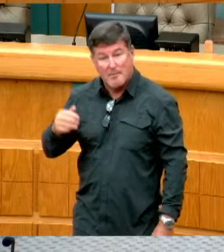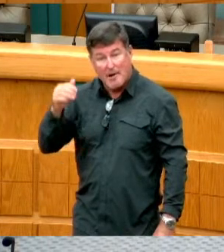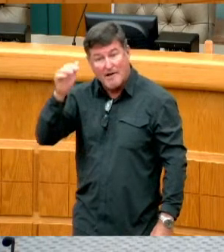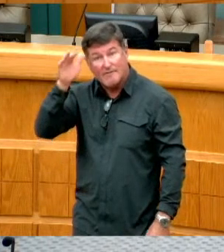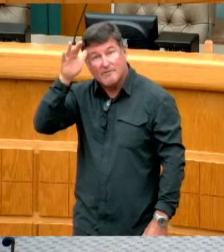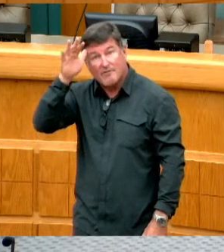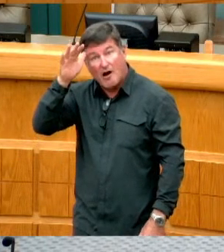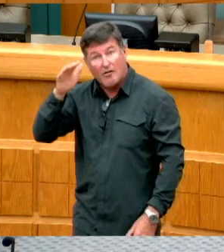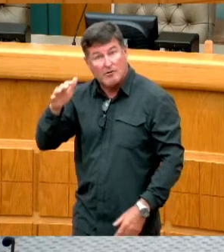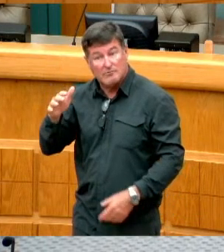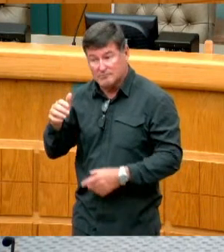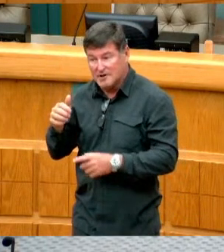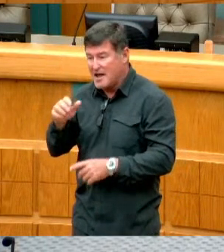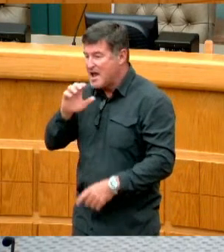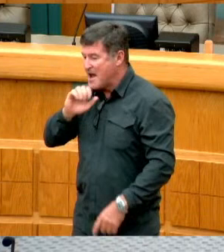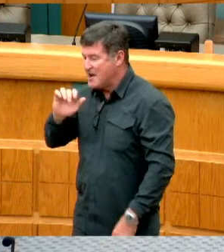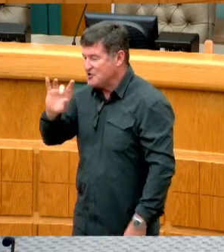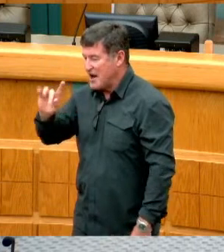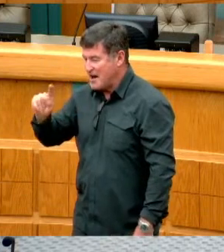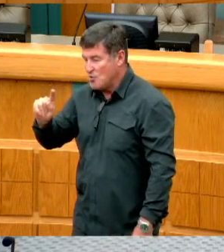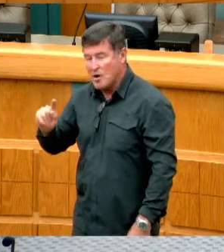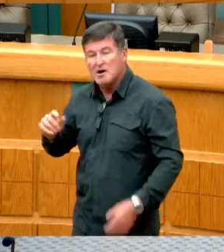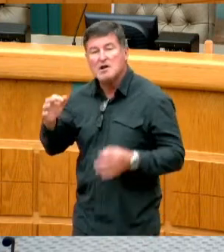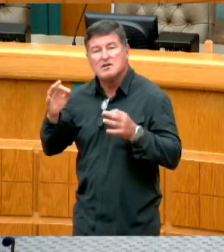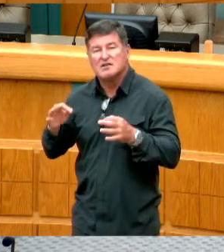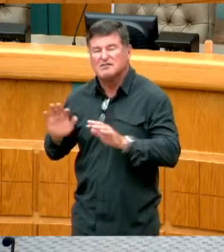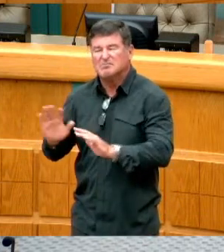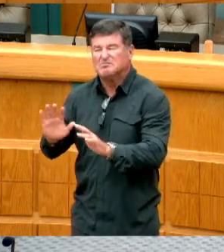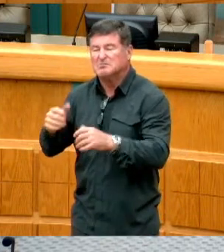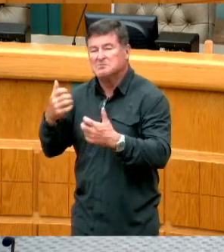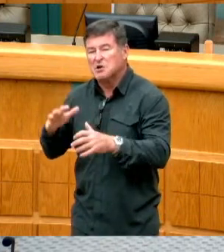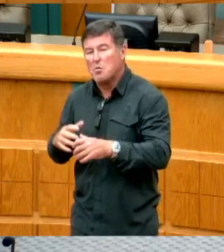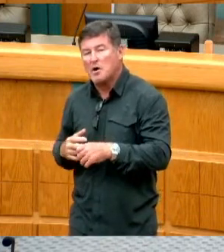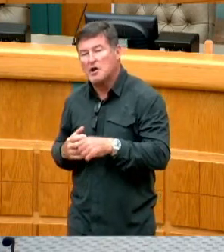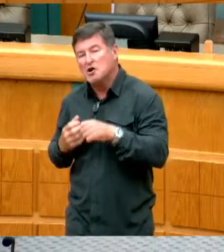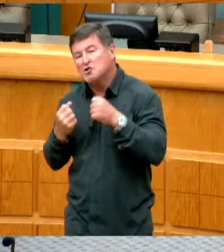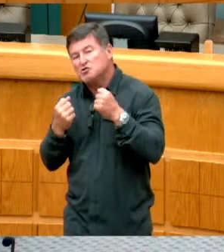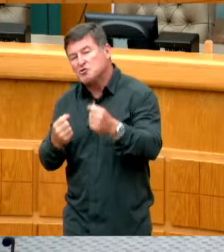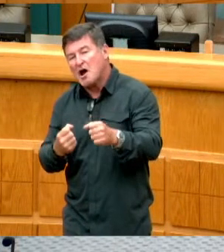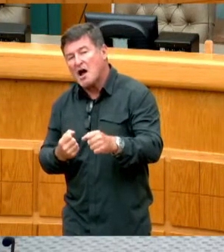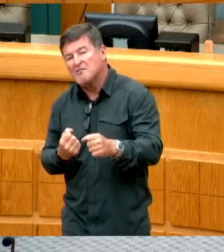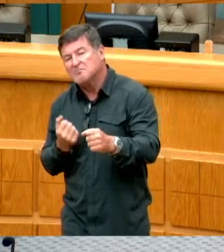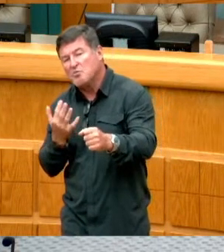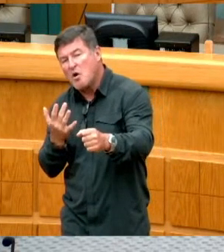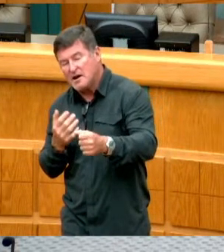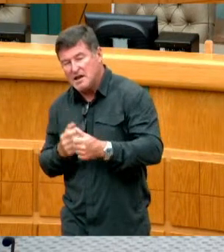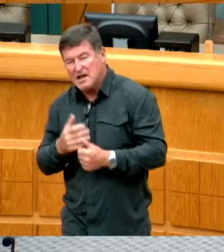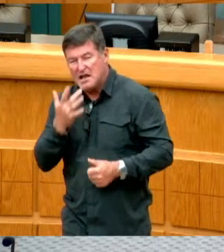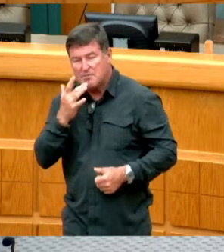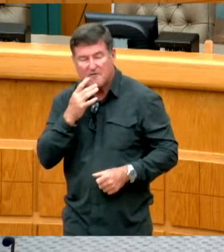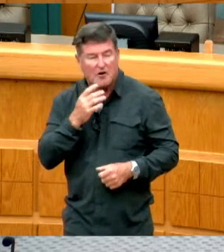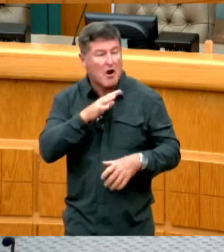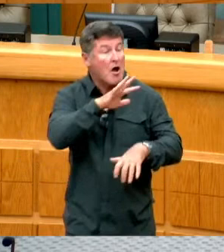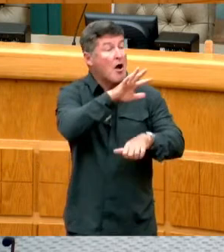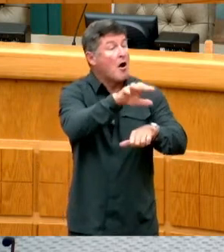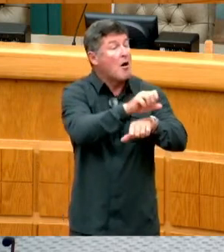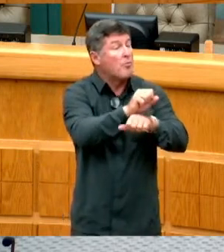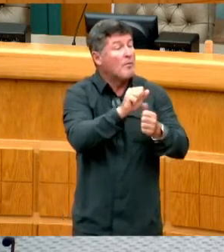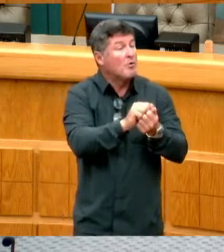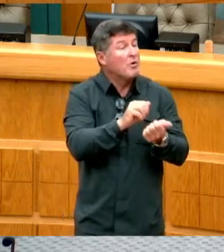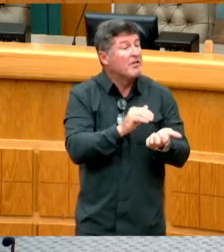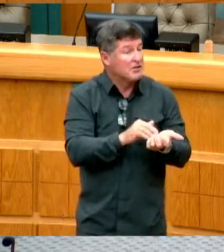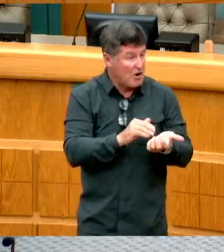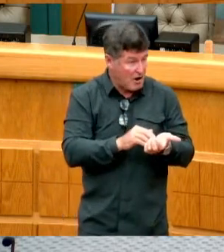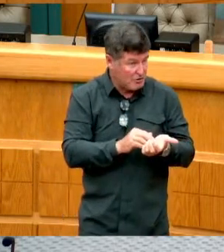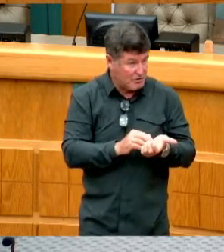he wanted an appointment with a doctor in order to get his COVID-19 comfortably. And so that's what he's going to